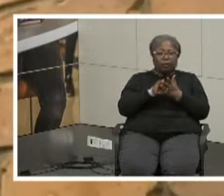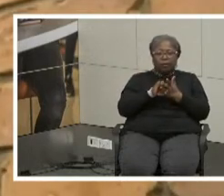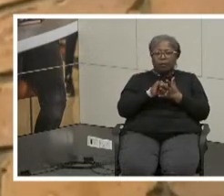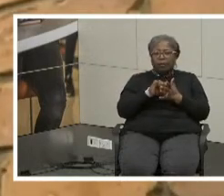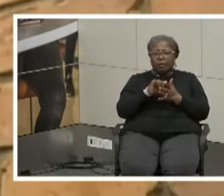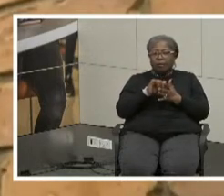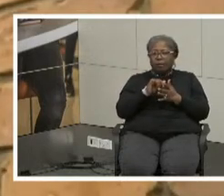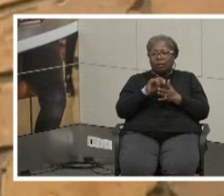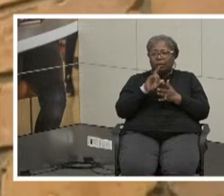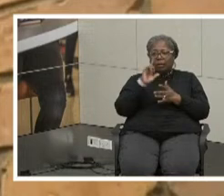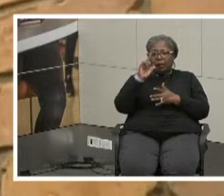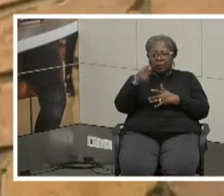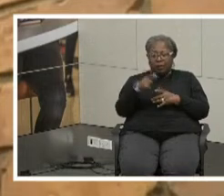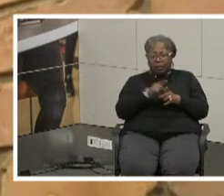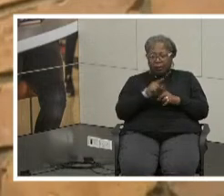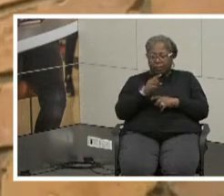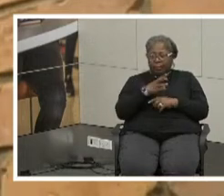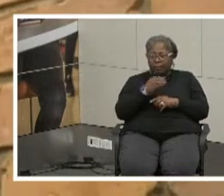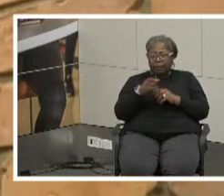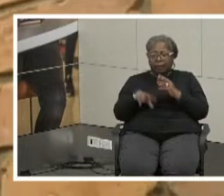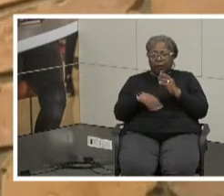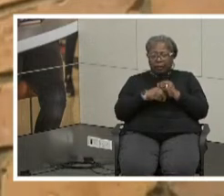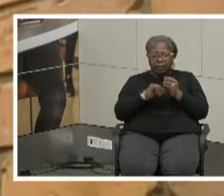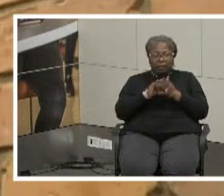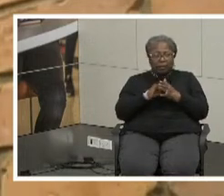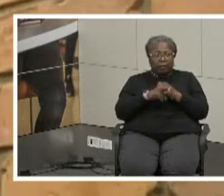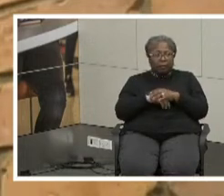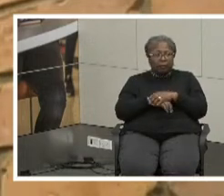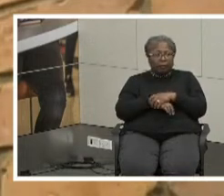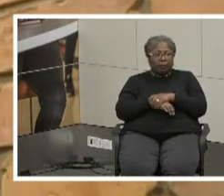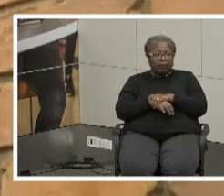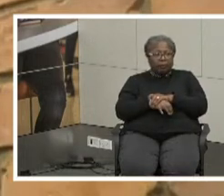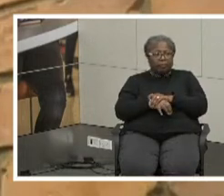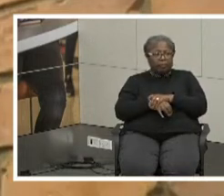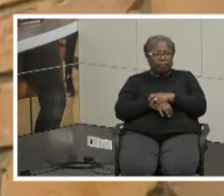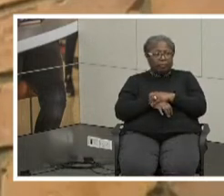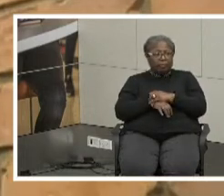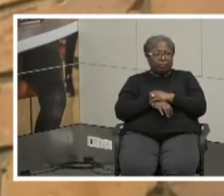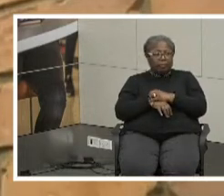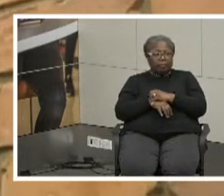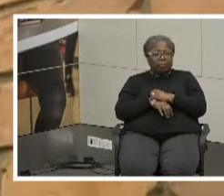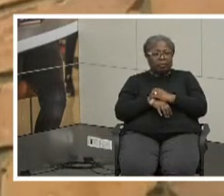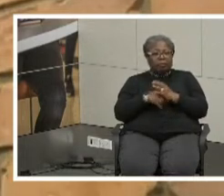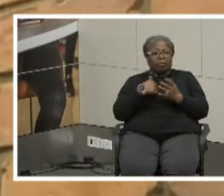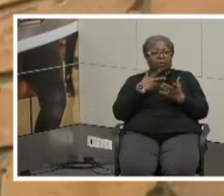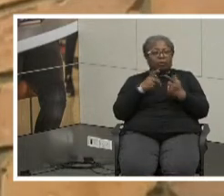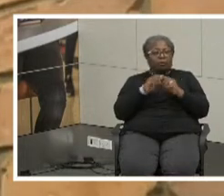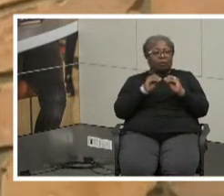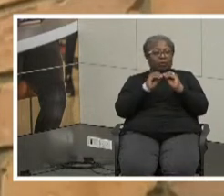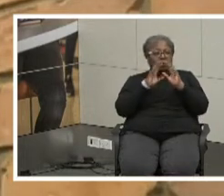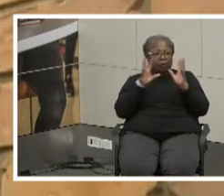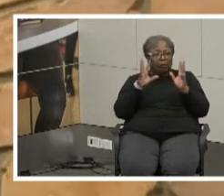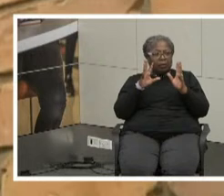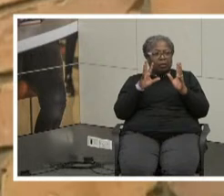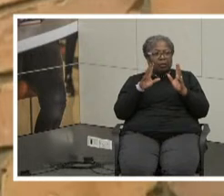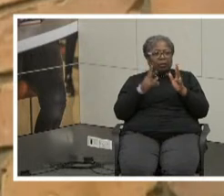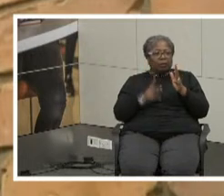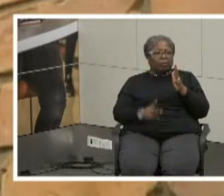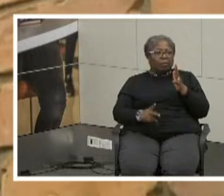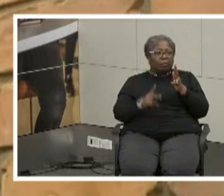later date as well then in addition to that I just wanted to clarify so figure three is